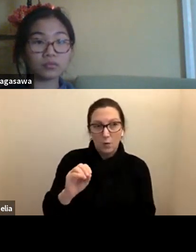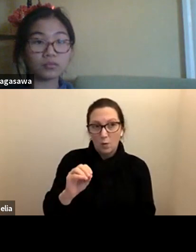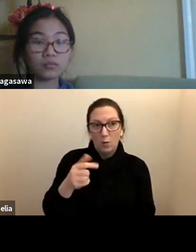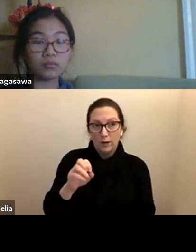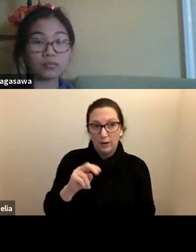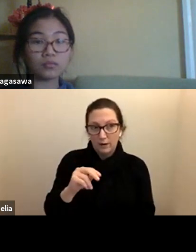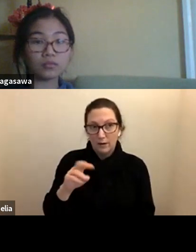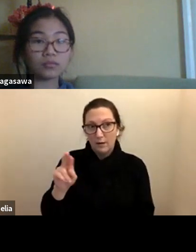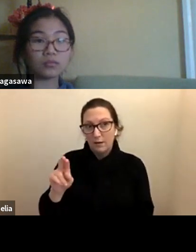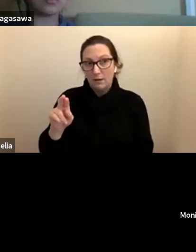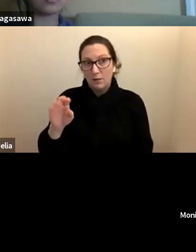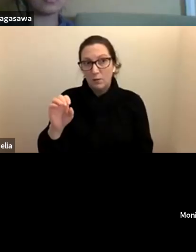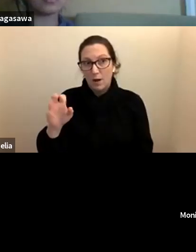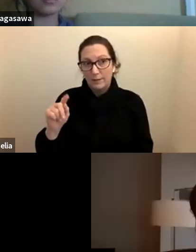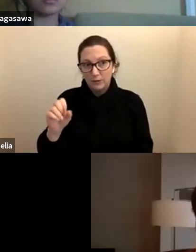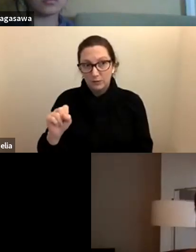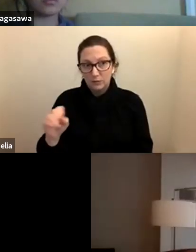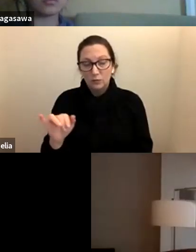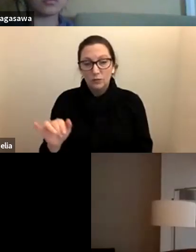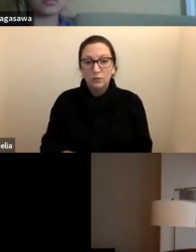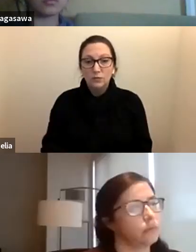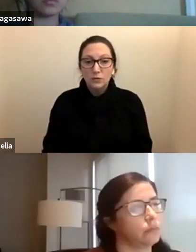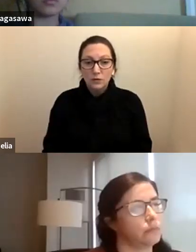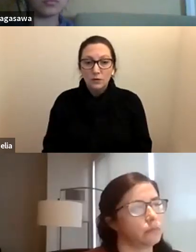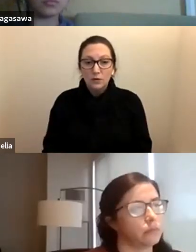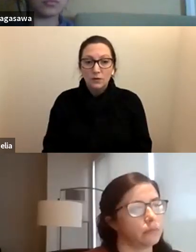With respect to the